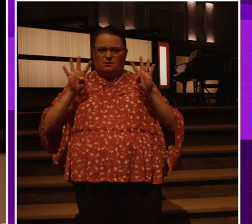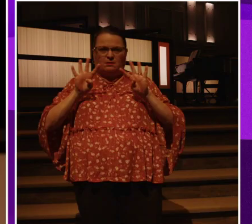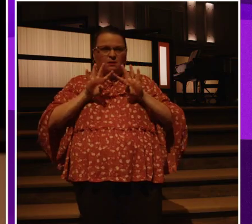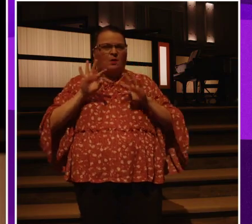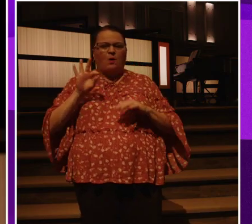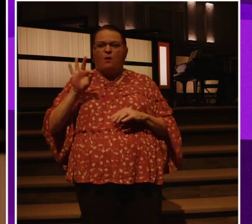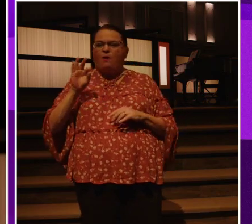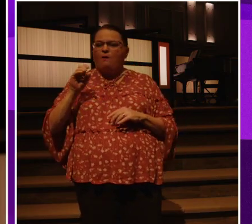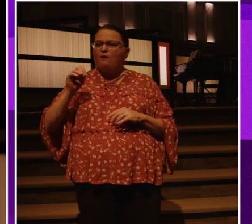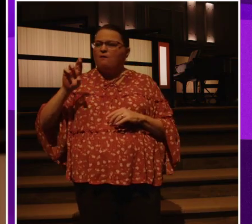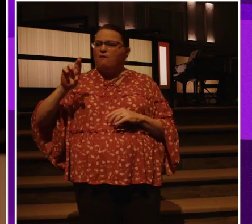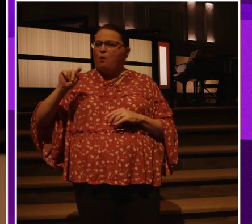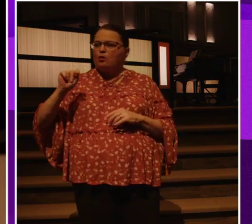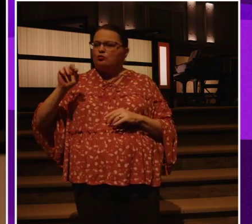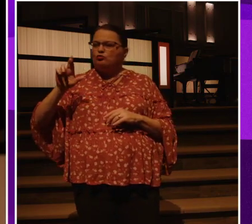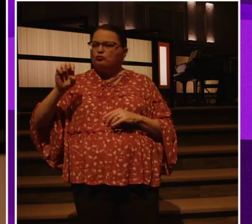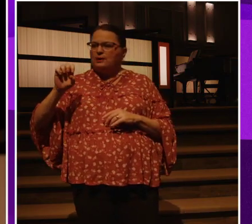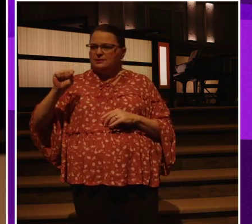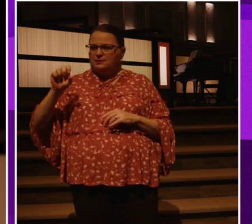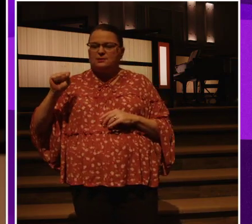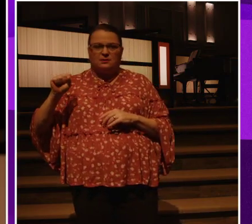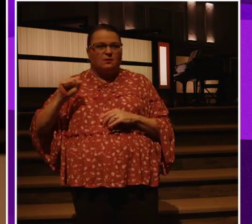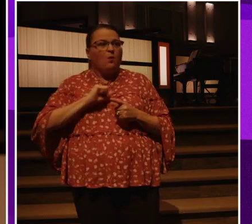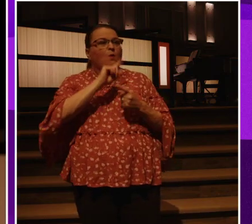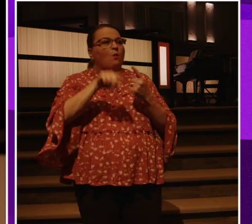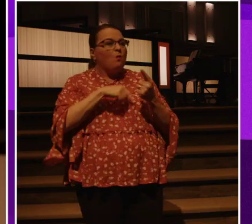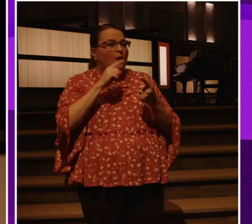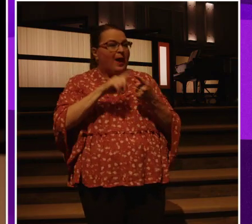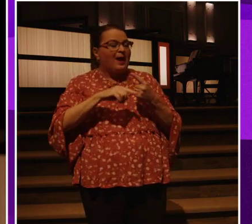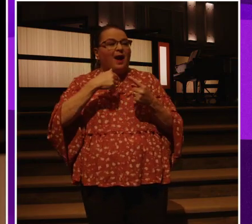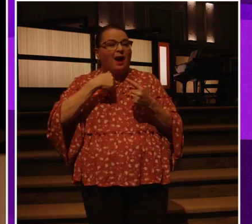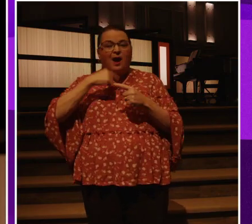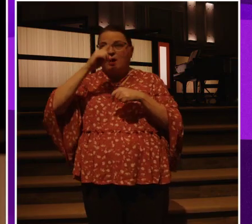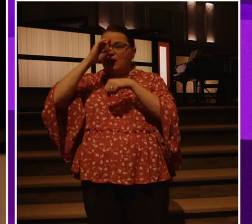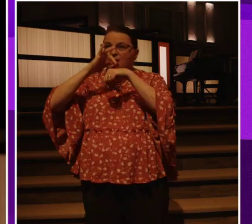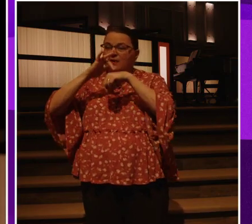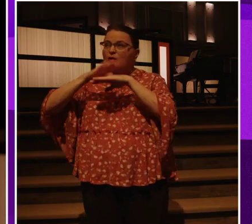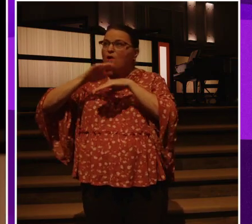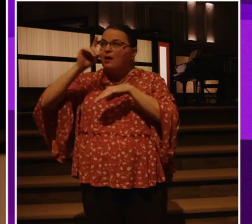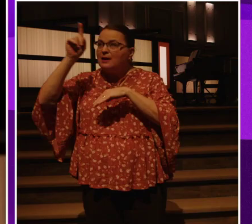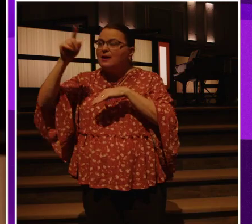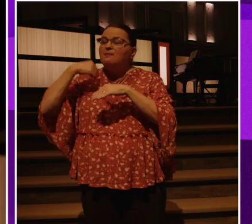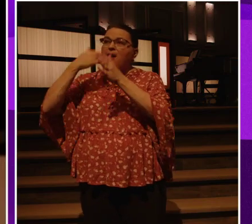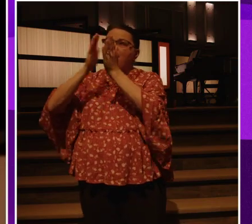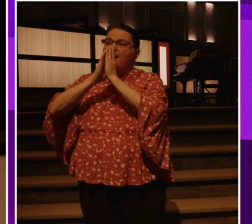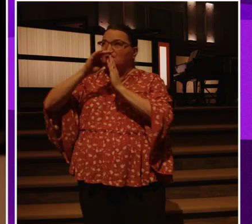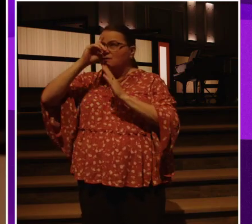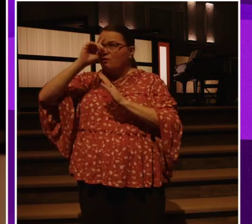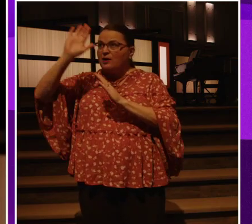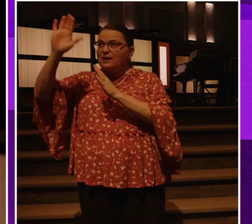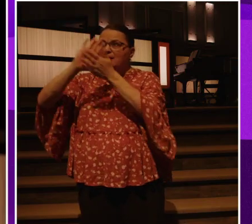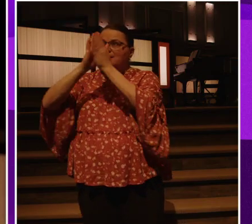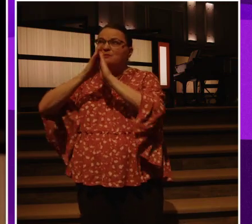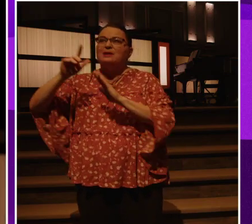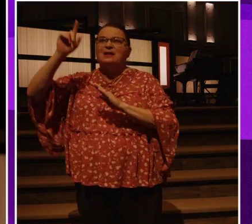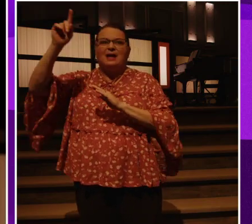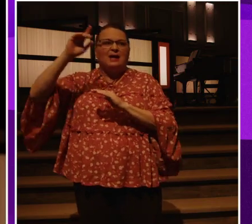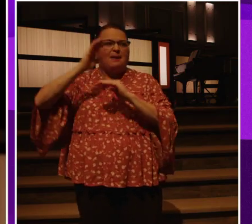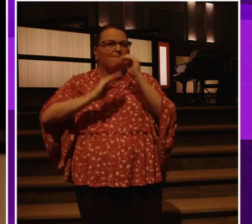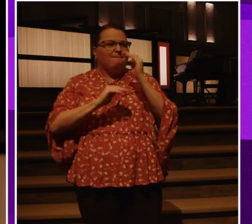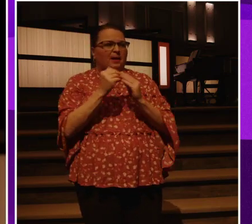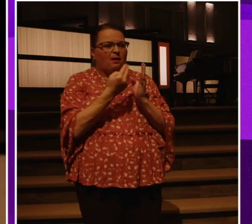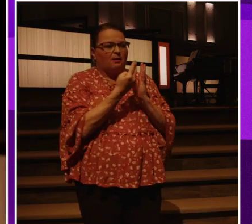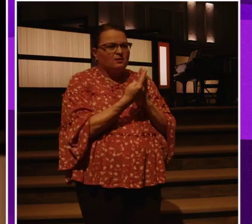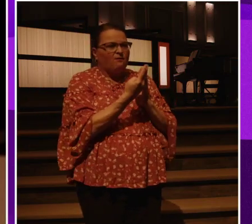to the Lord, when I commit my mind to the Lord, when I think on the things of God, when I ask for the peace of God, He builds a